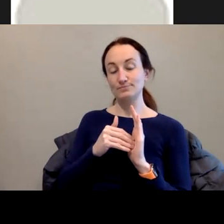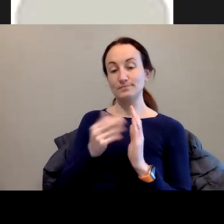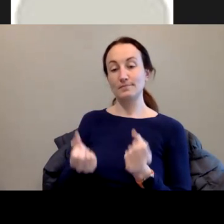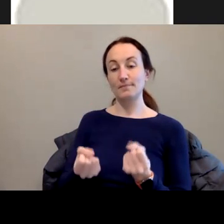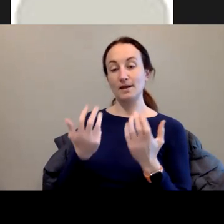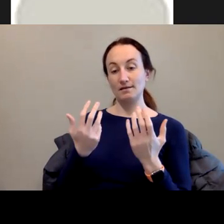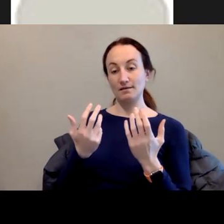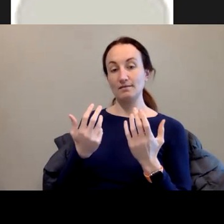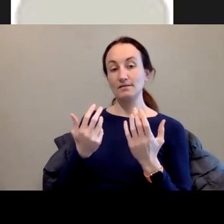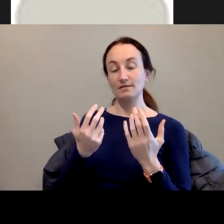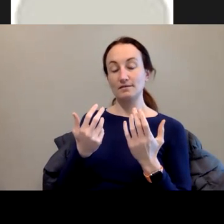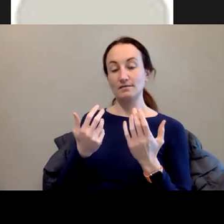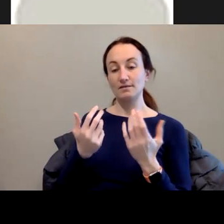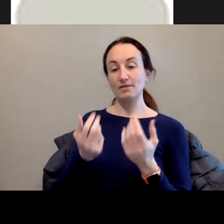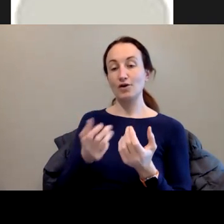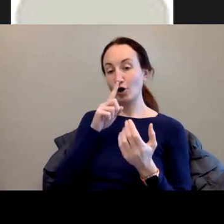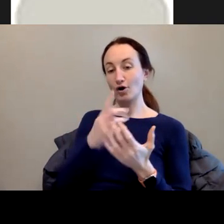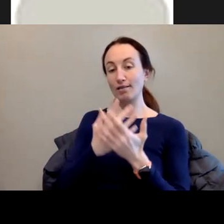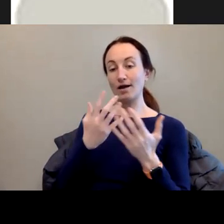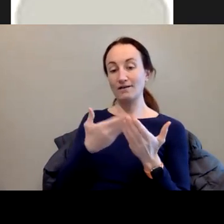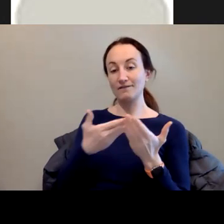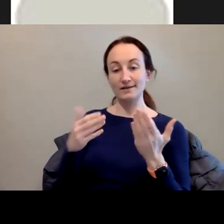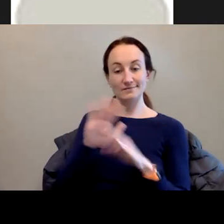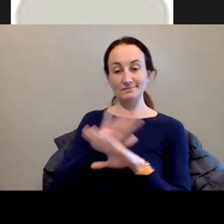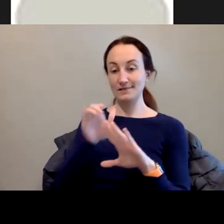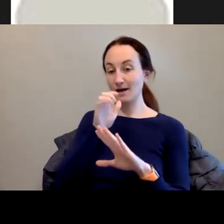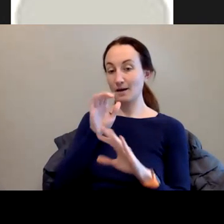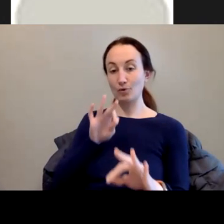many. There are a lot of things that are not perfect.